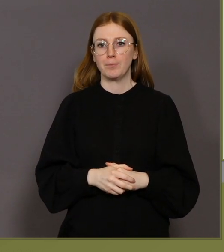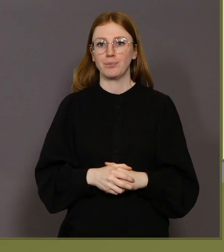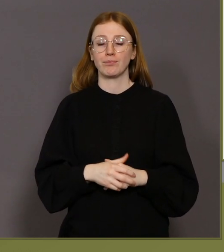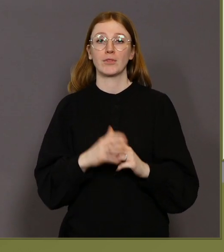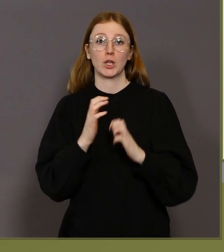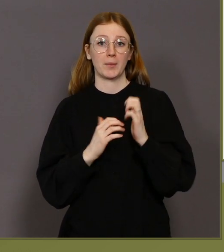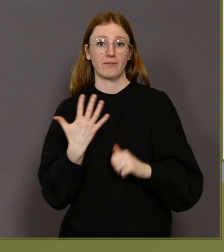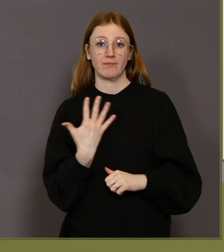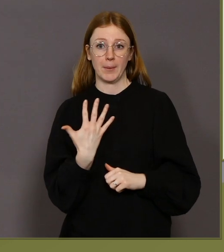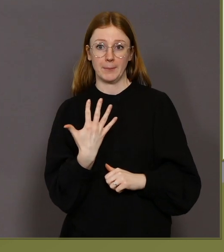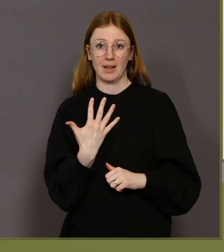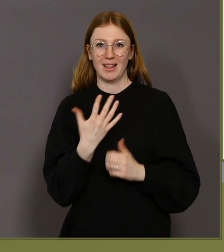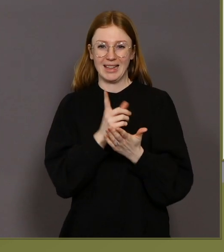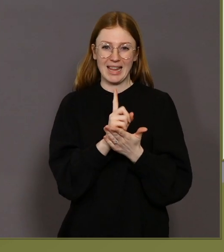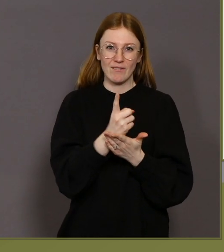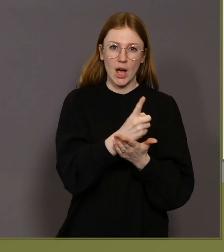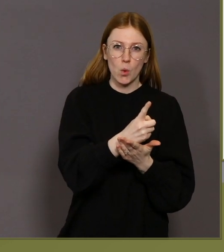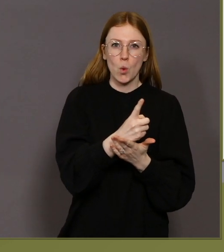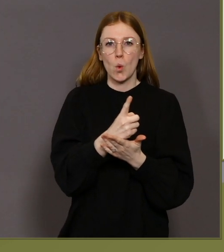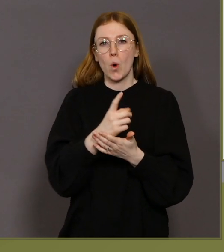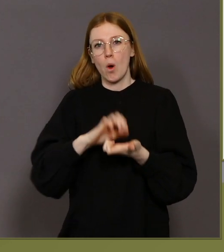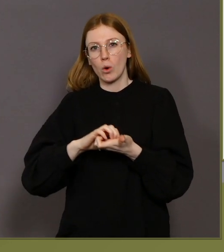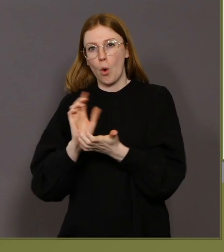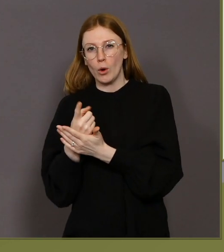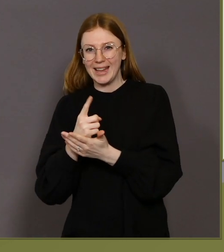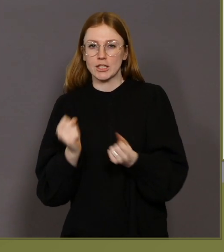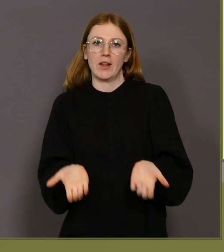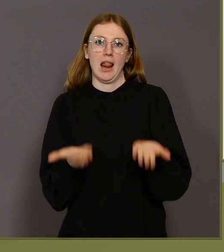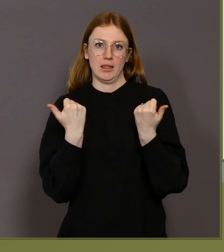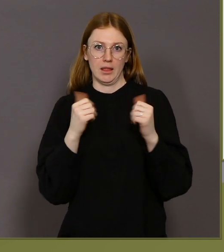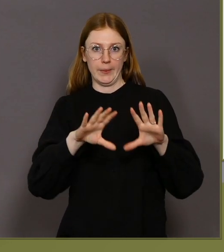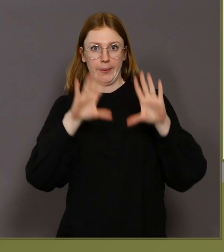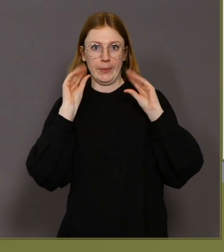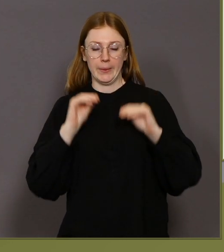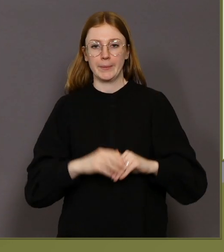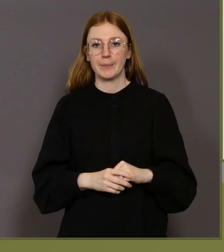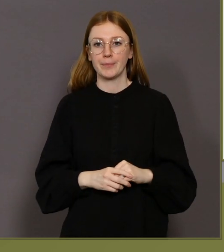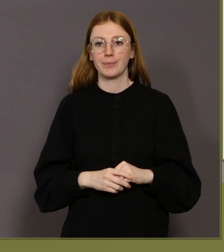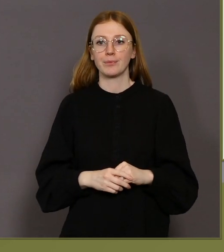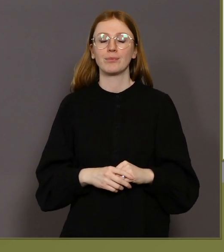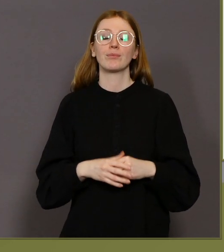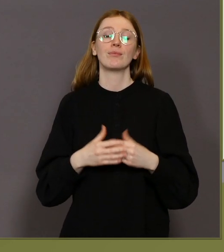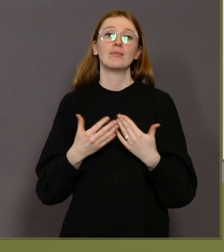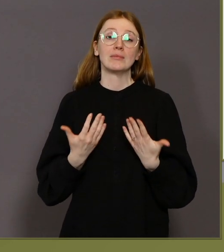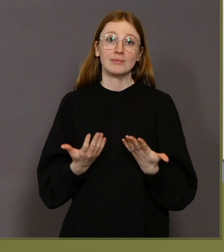Fifth rule, make navigation and orientation easy. So this is all